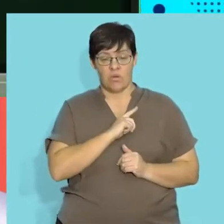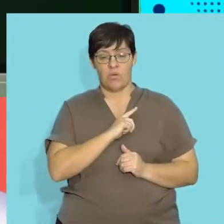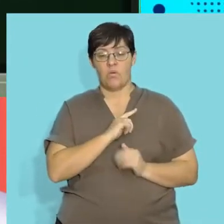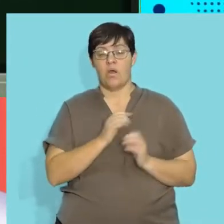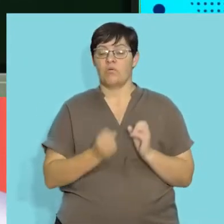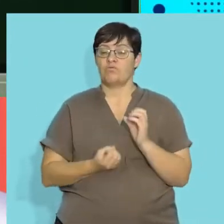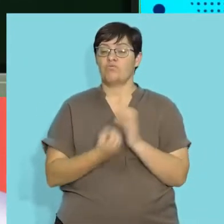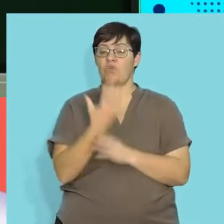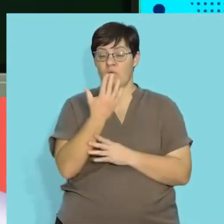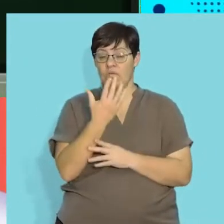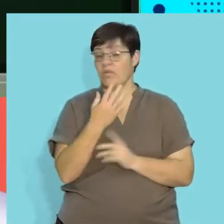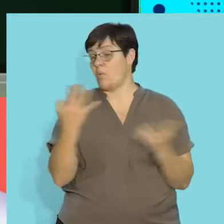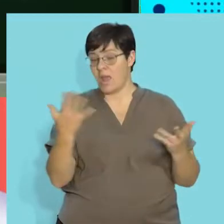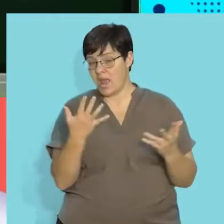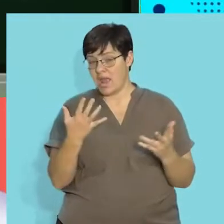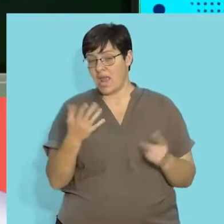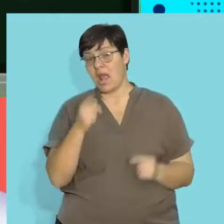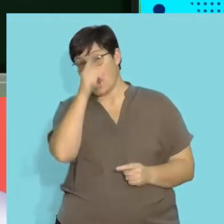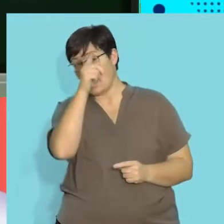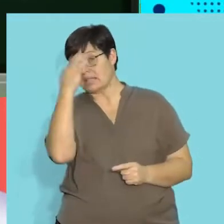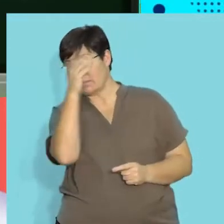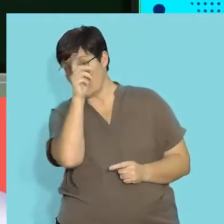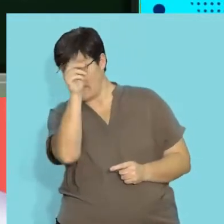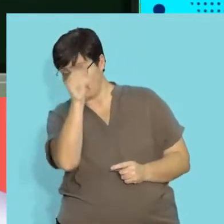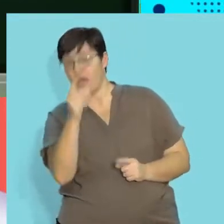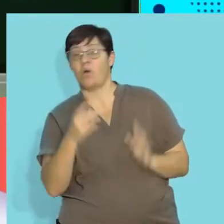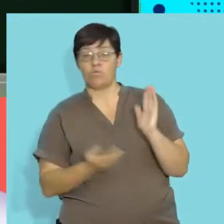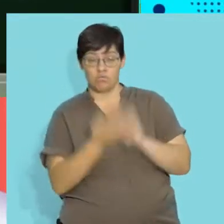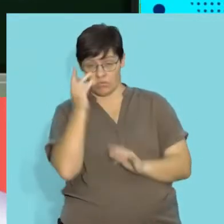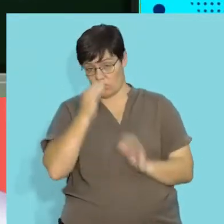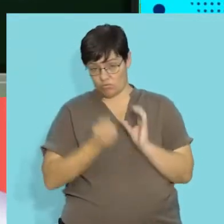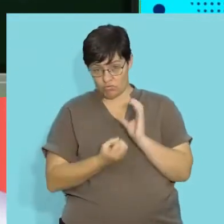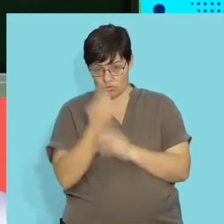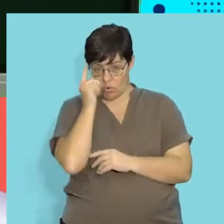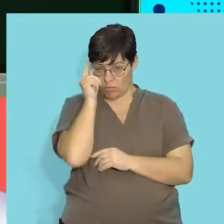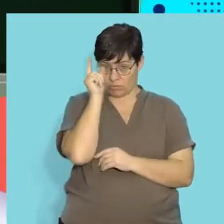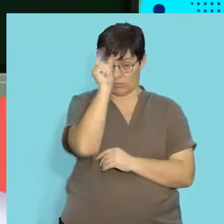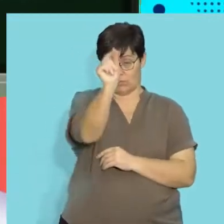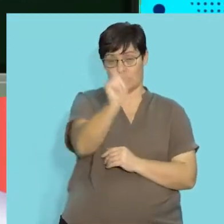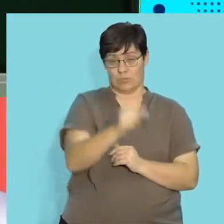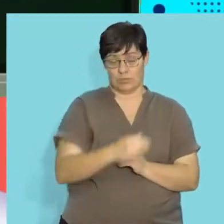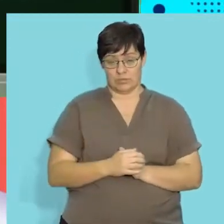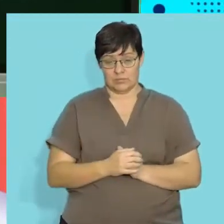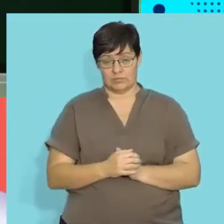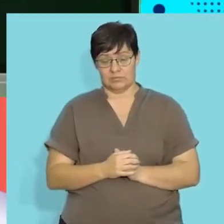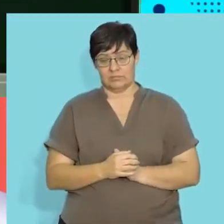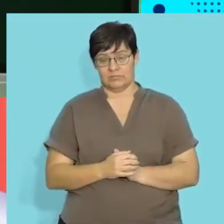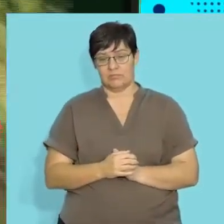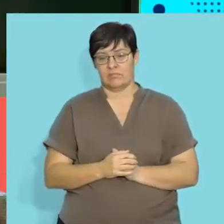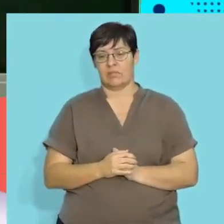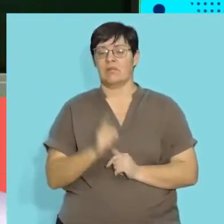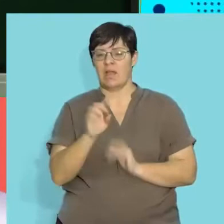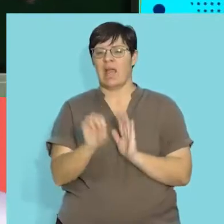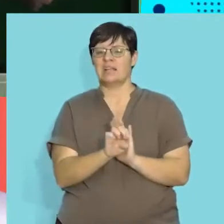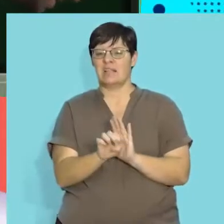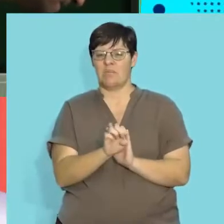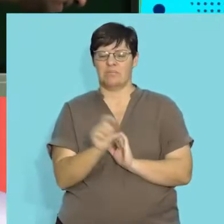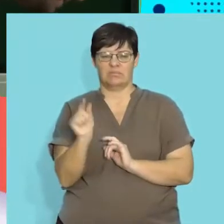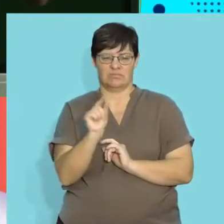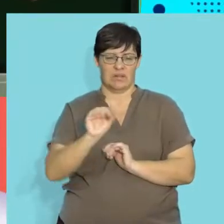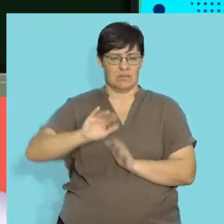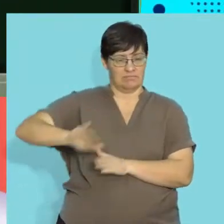elongation in the direction in which the stimulus is coming from. Okay, so I'm going to get back to this example in a